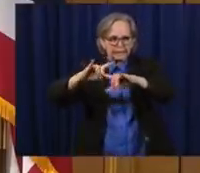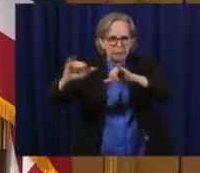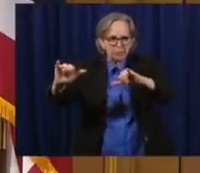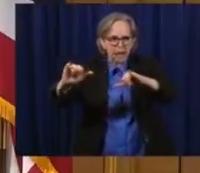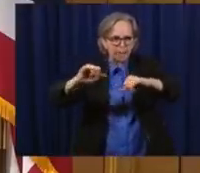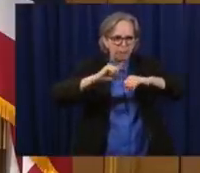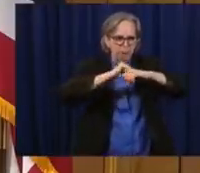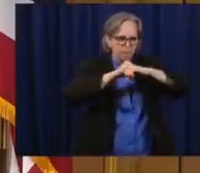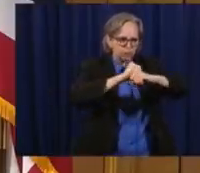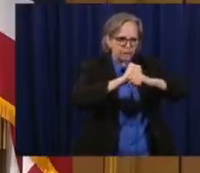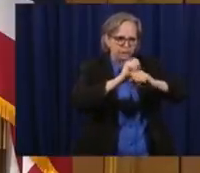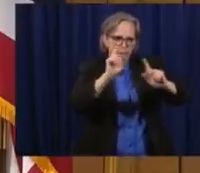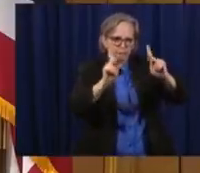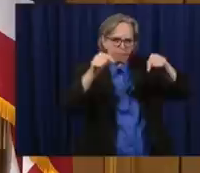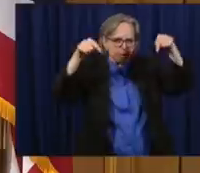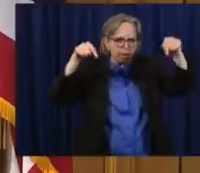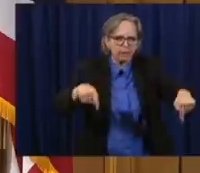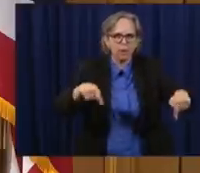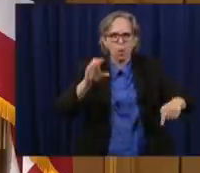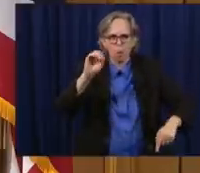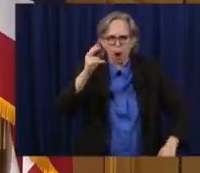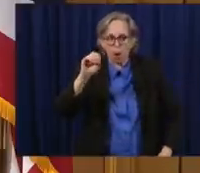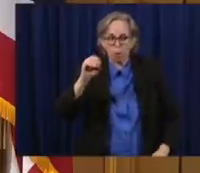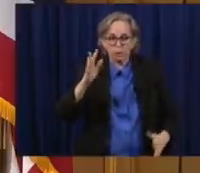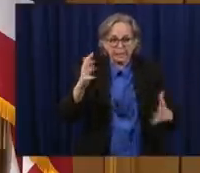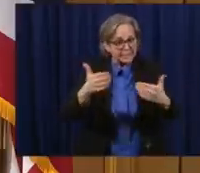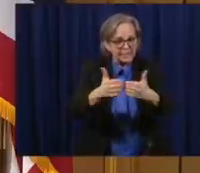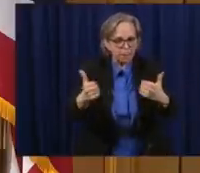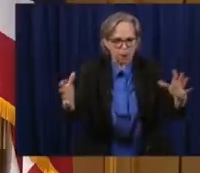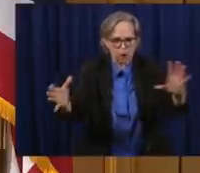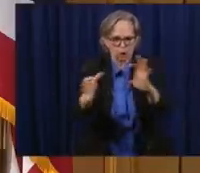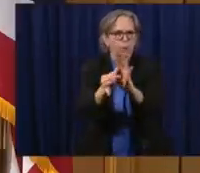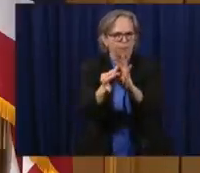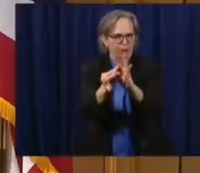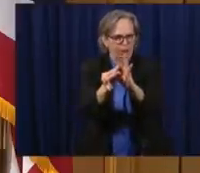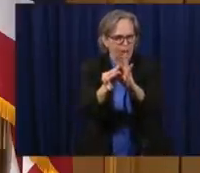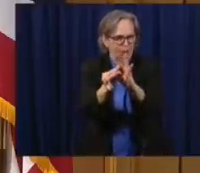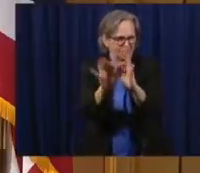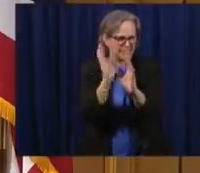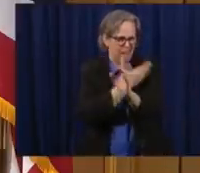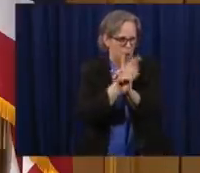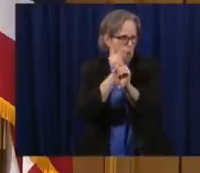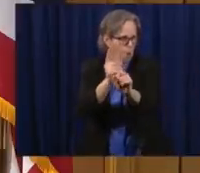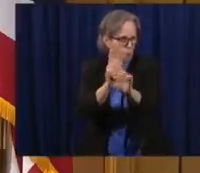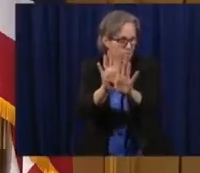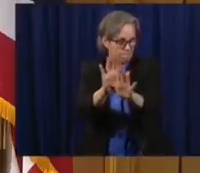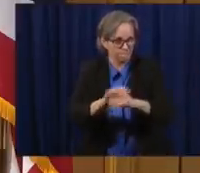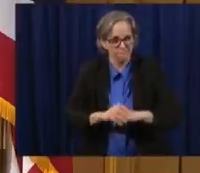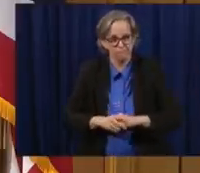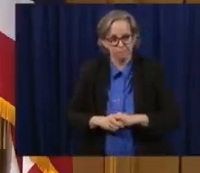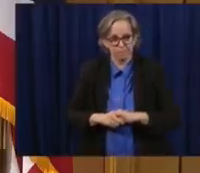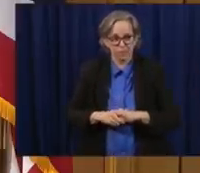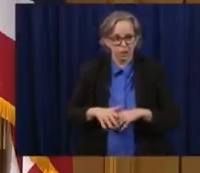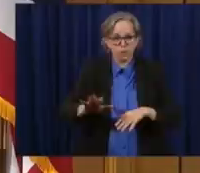mutually inconsistent. We think that because what you have done, you've flattened this curve,